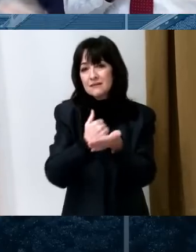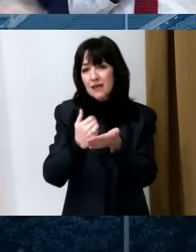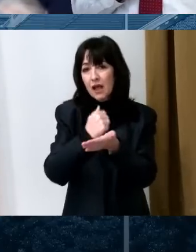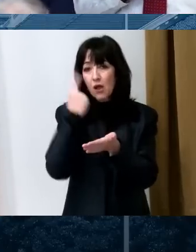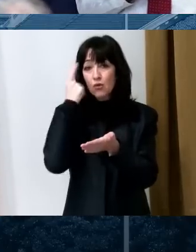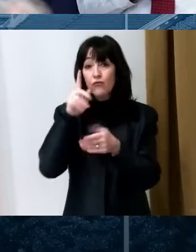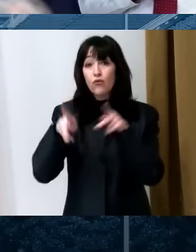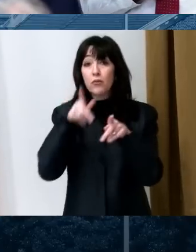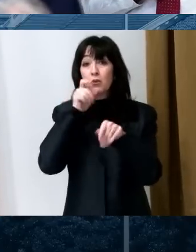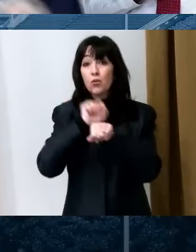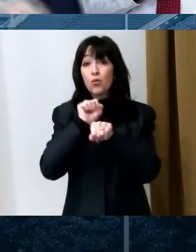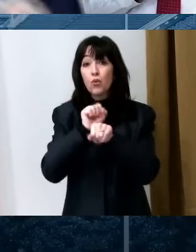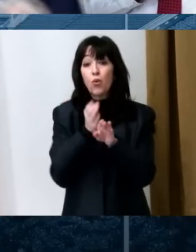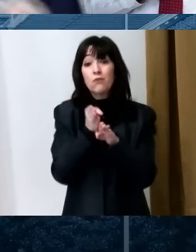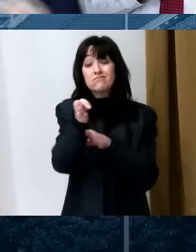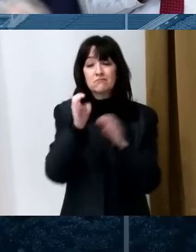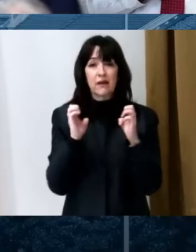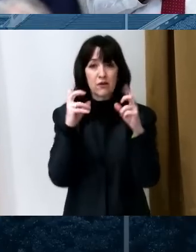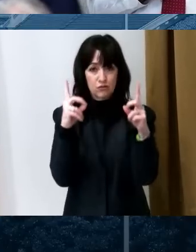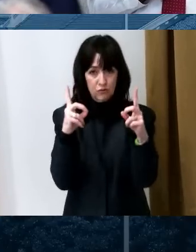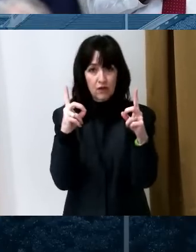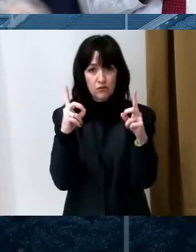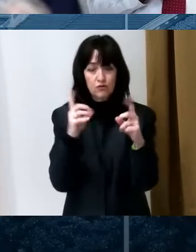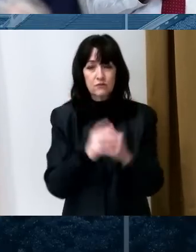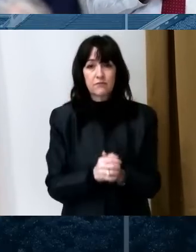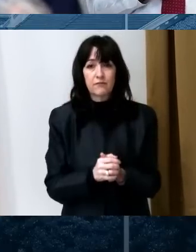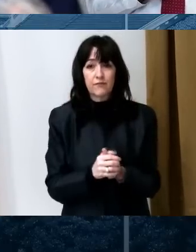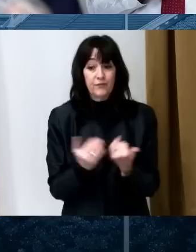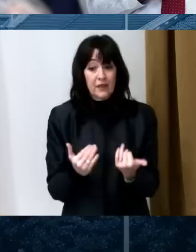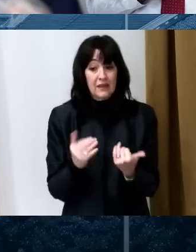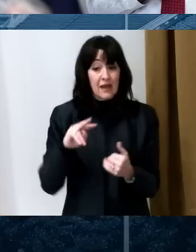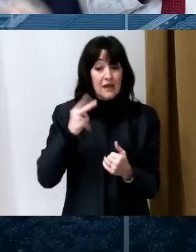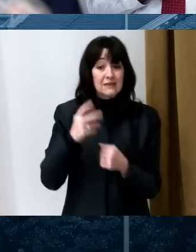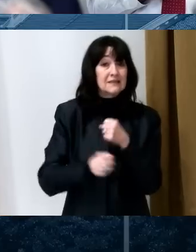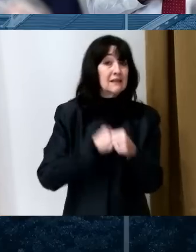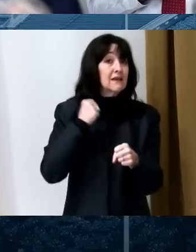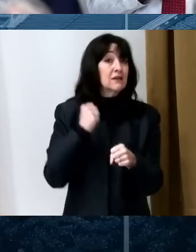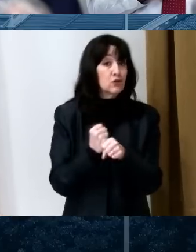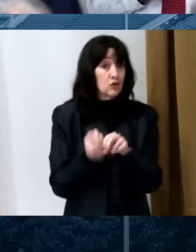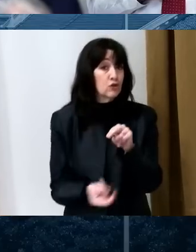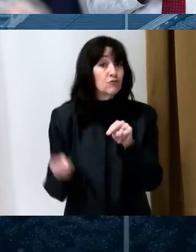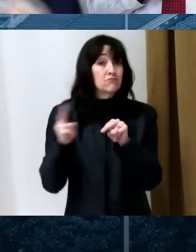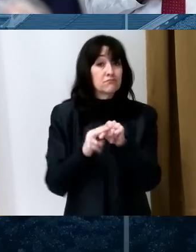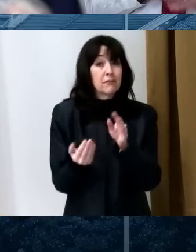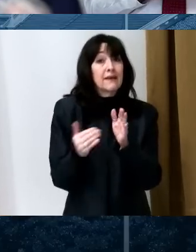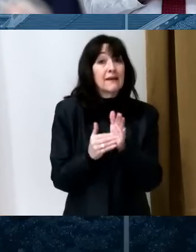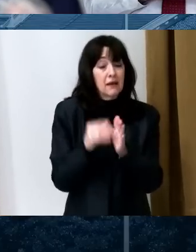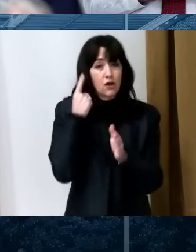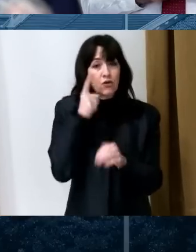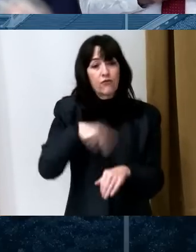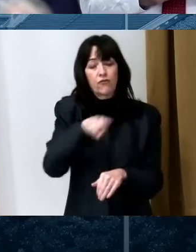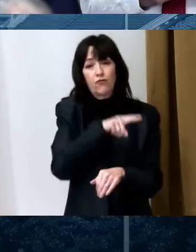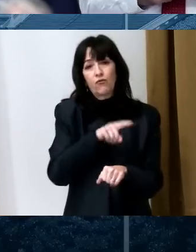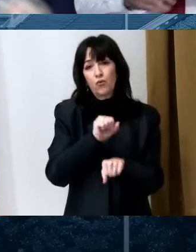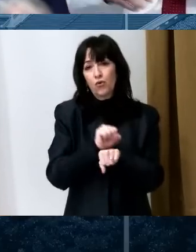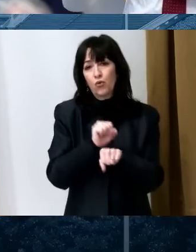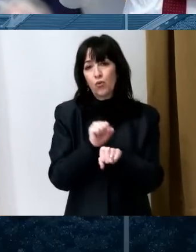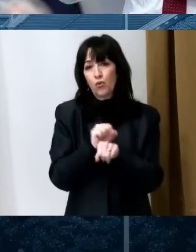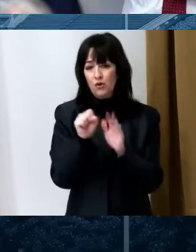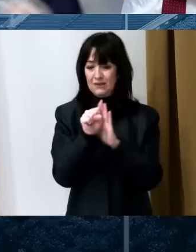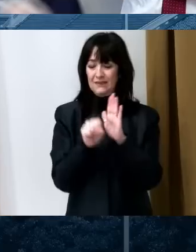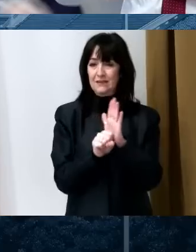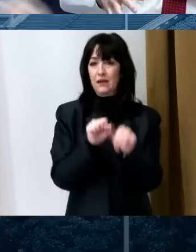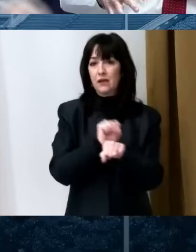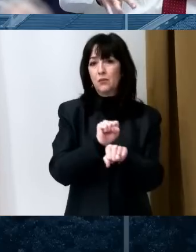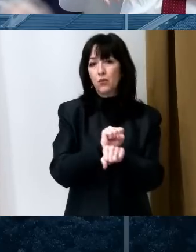second year of a increased salary policy for state employees. If you'll remember, we start with that